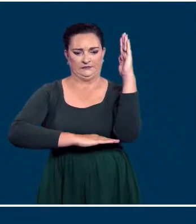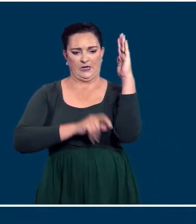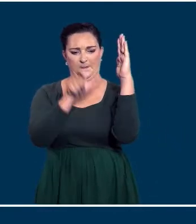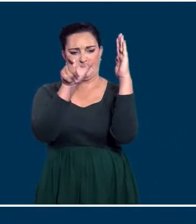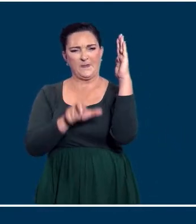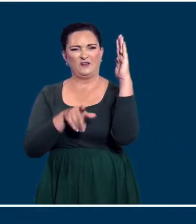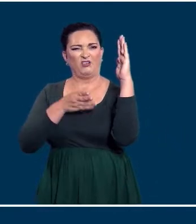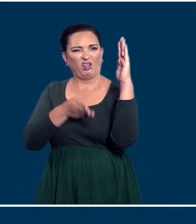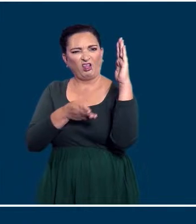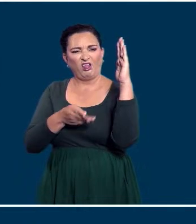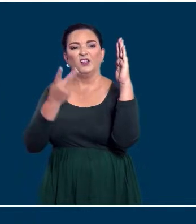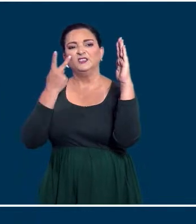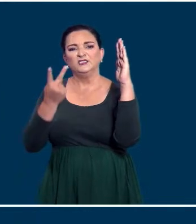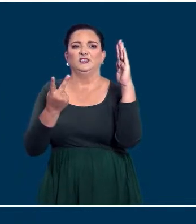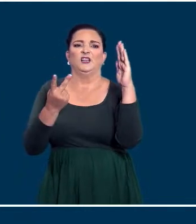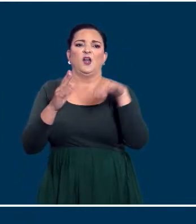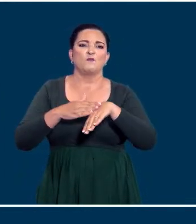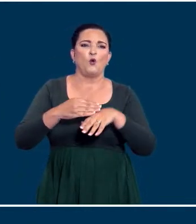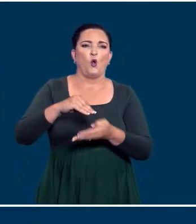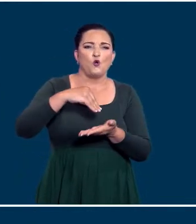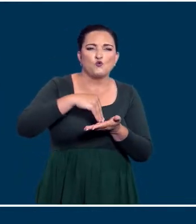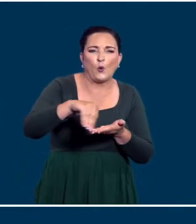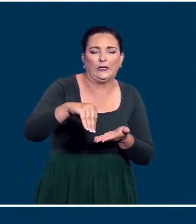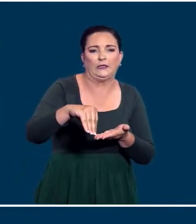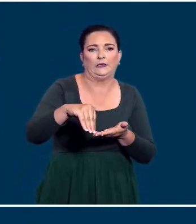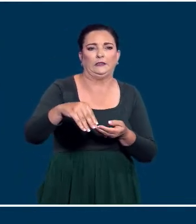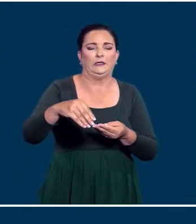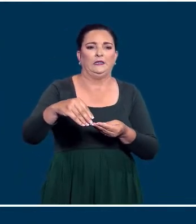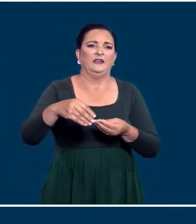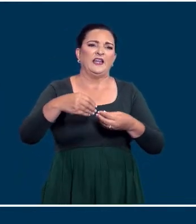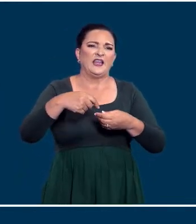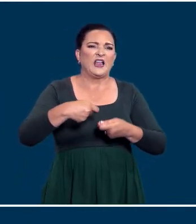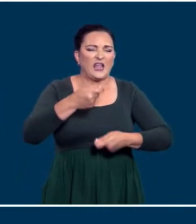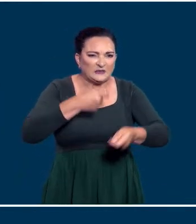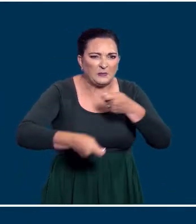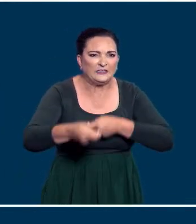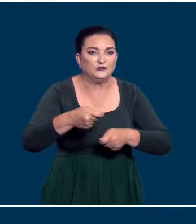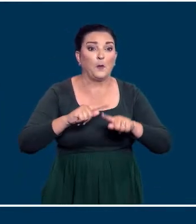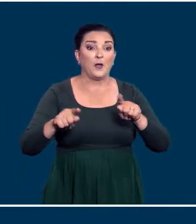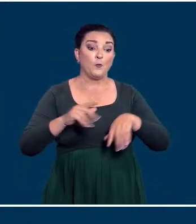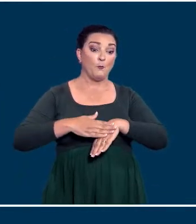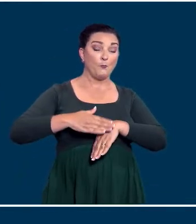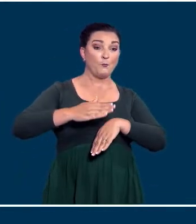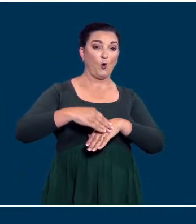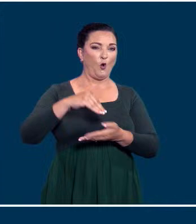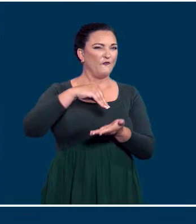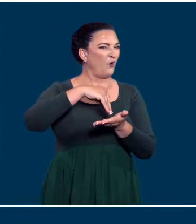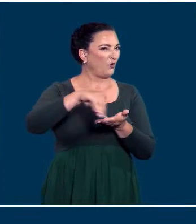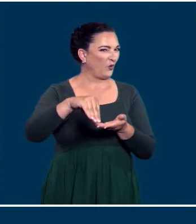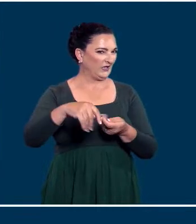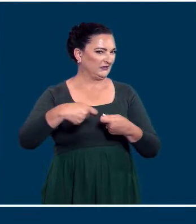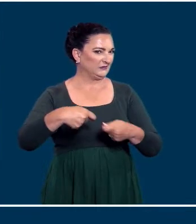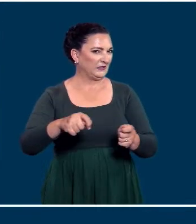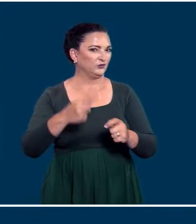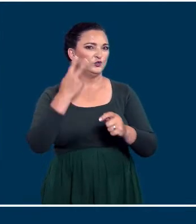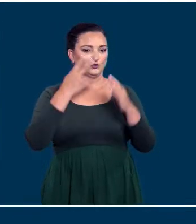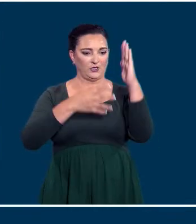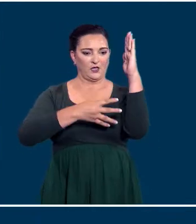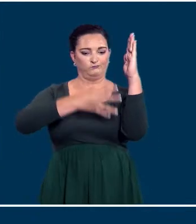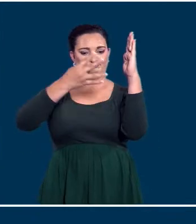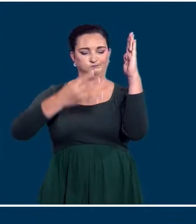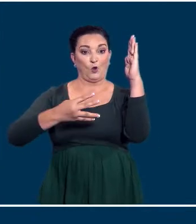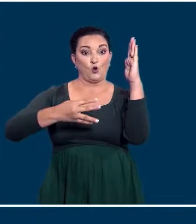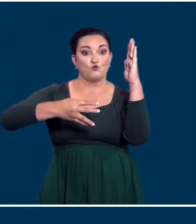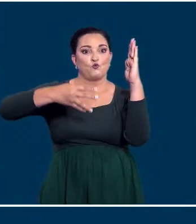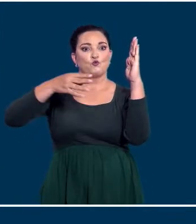of the real credit extension story. Most of the credit extension that we've seen that's growing is in the